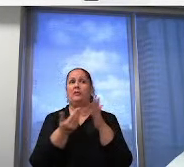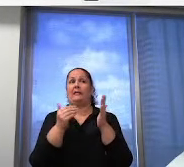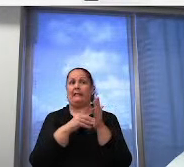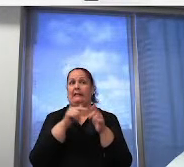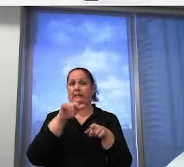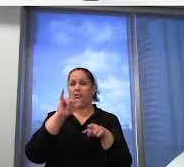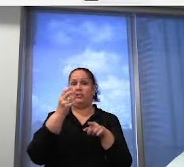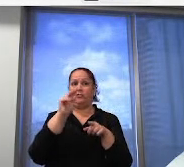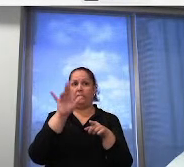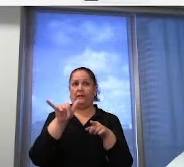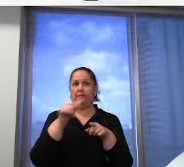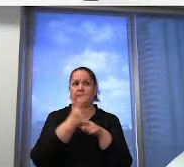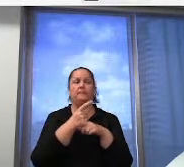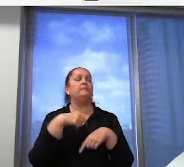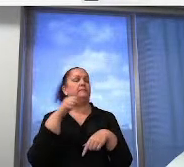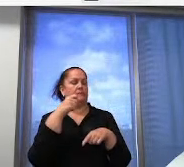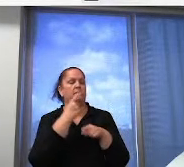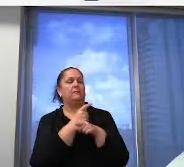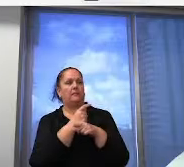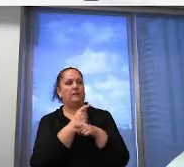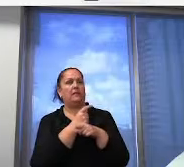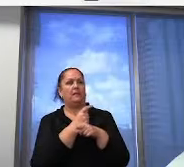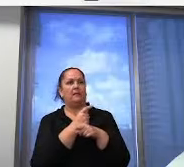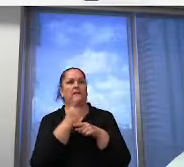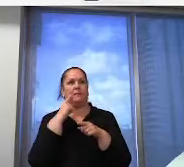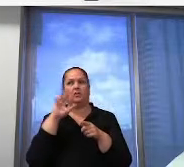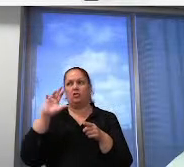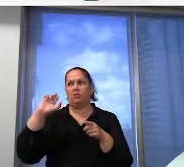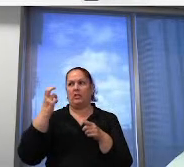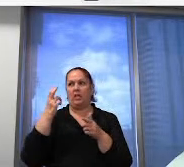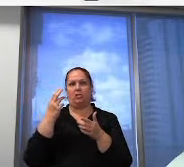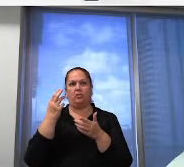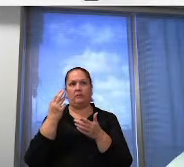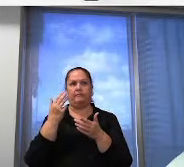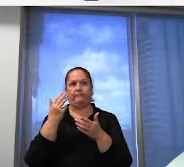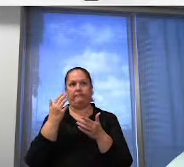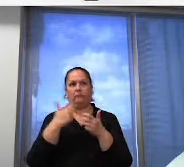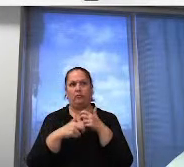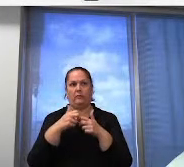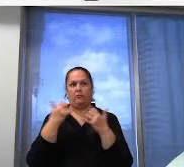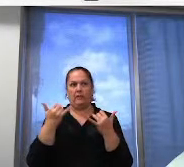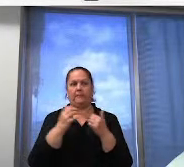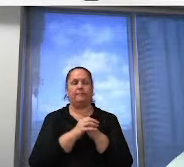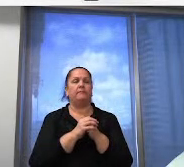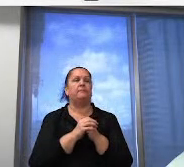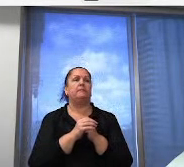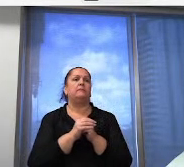maintenance starting January, right? That's correct. Because of cash constraints.